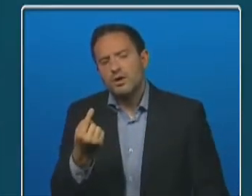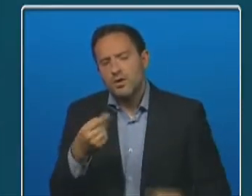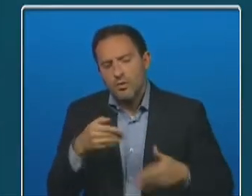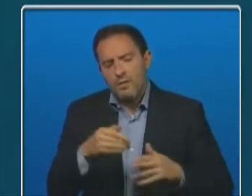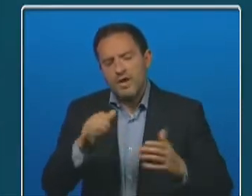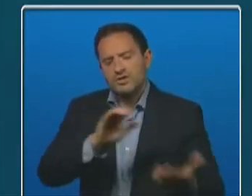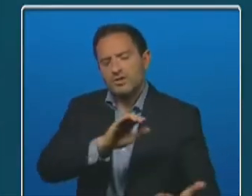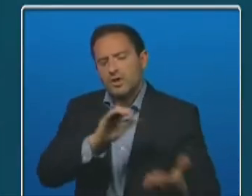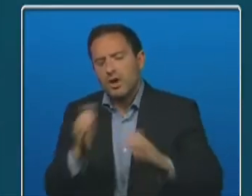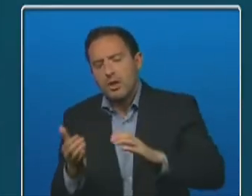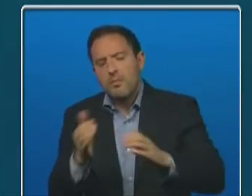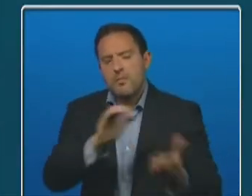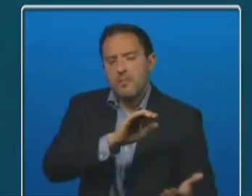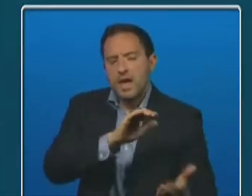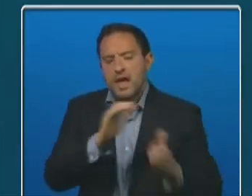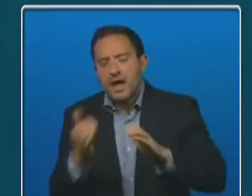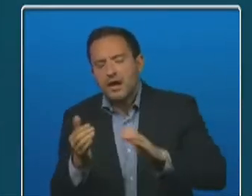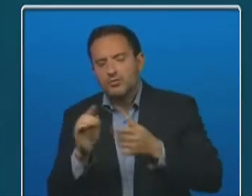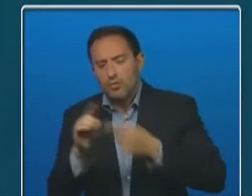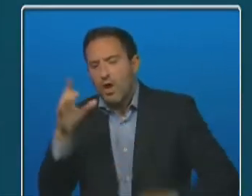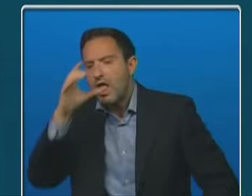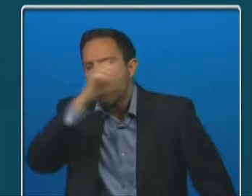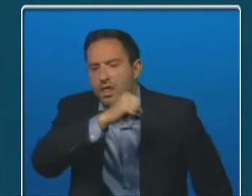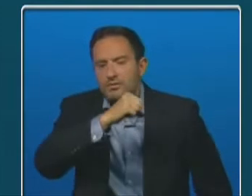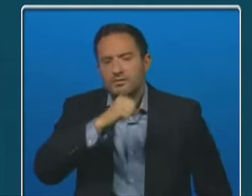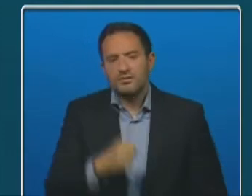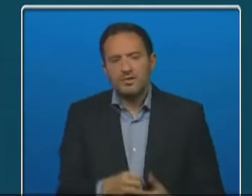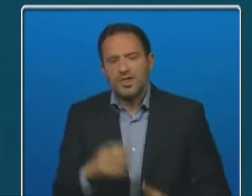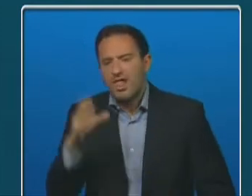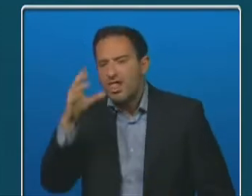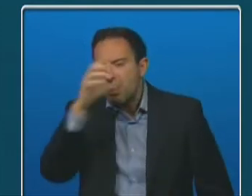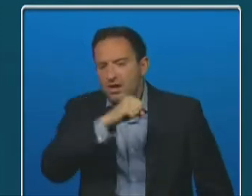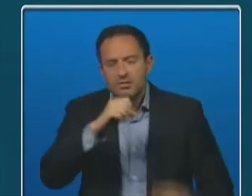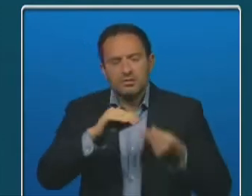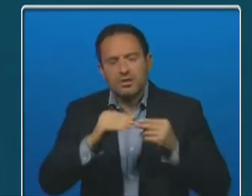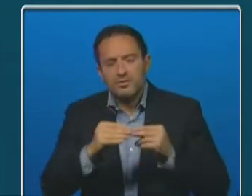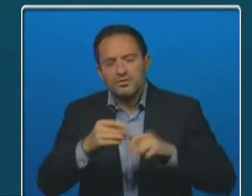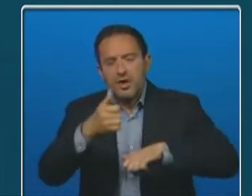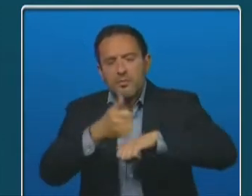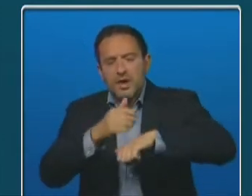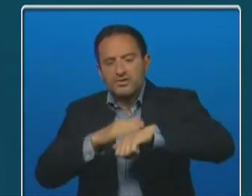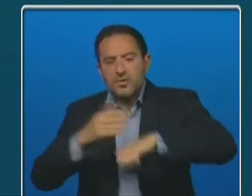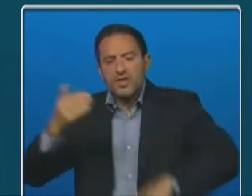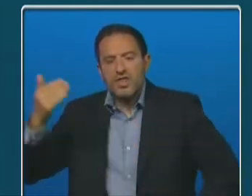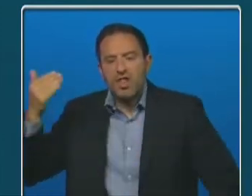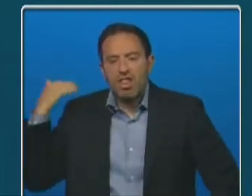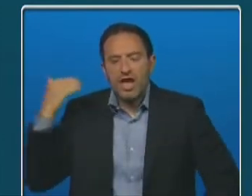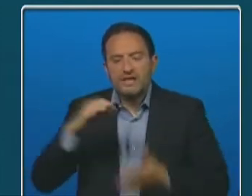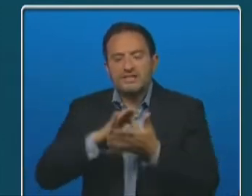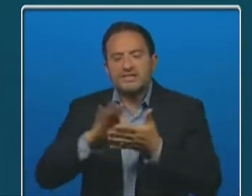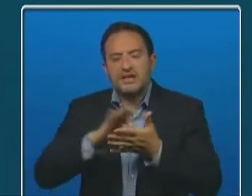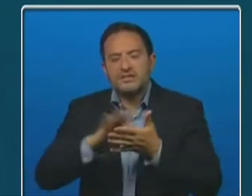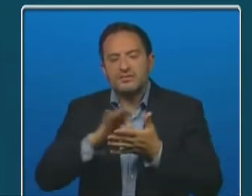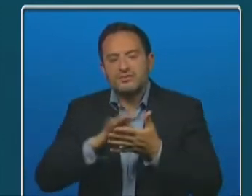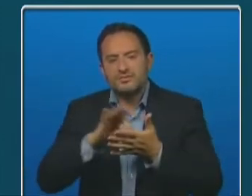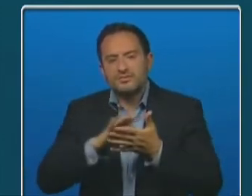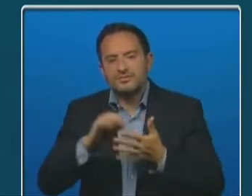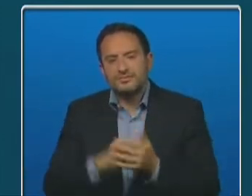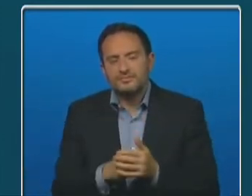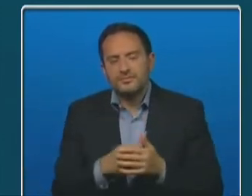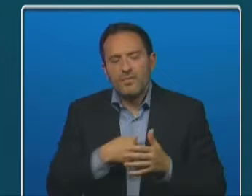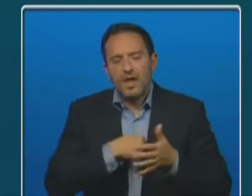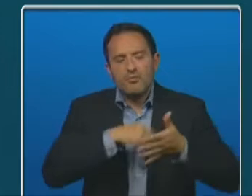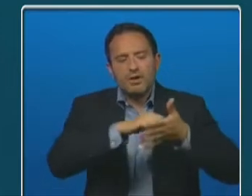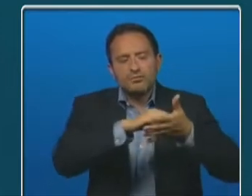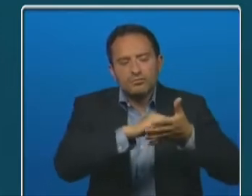compare to our population estimates. Of course, our population estimates are based on the last census and built forward, adding births, subtracting